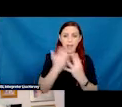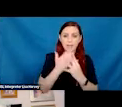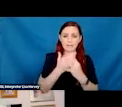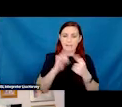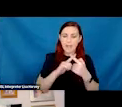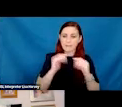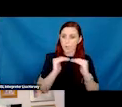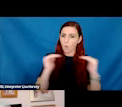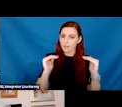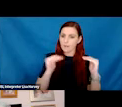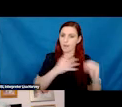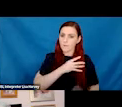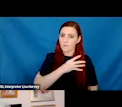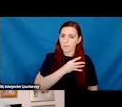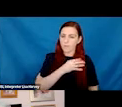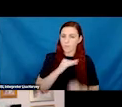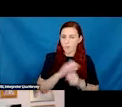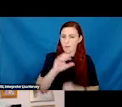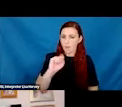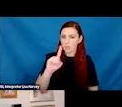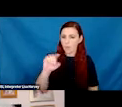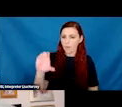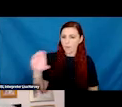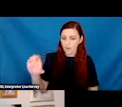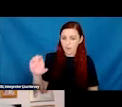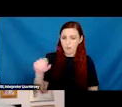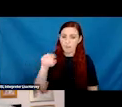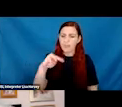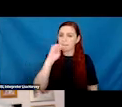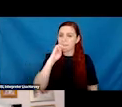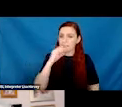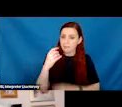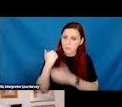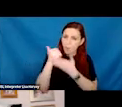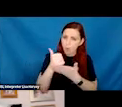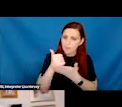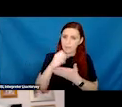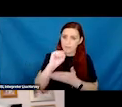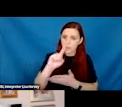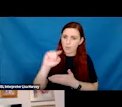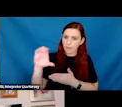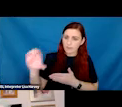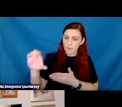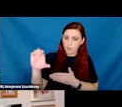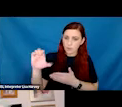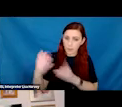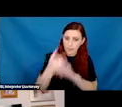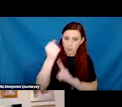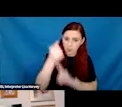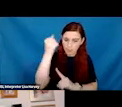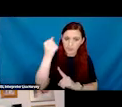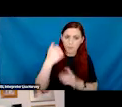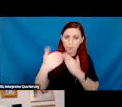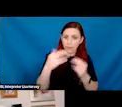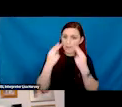Officer. This involves assisting the council to meet its responsibilities under disability, equality and